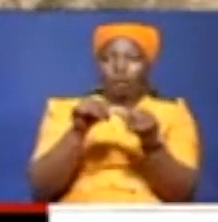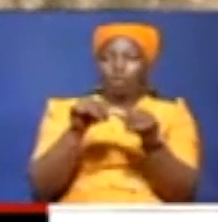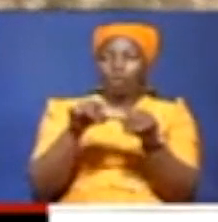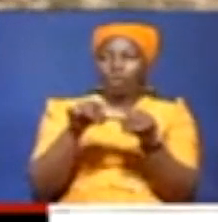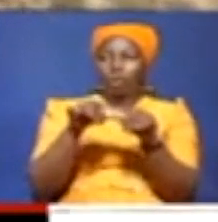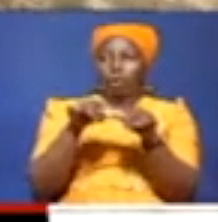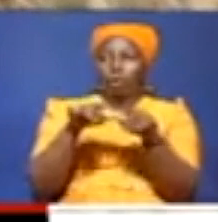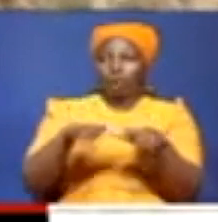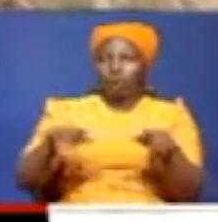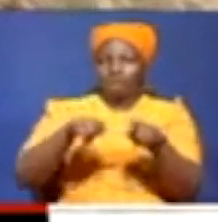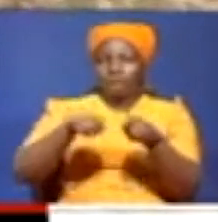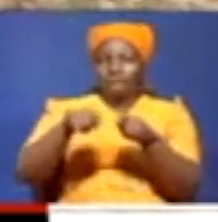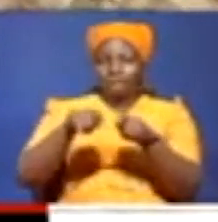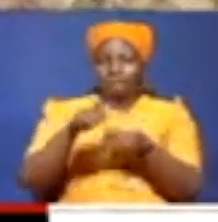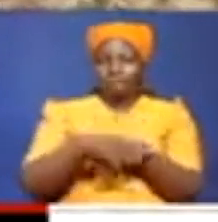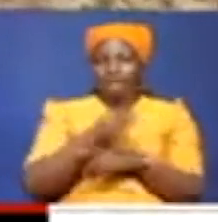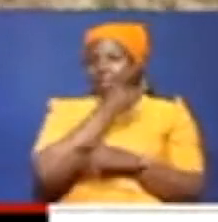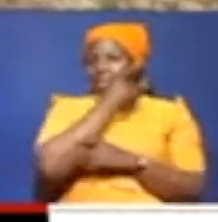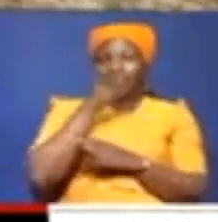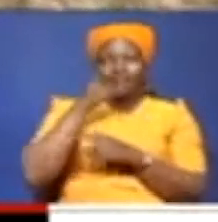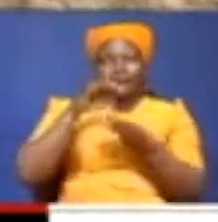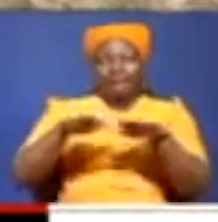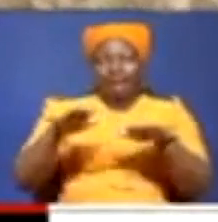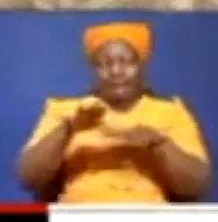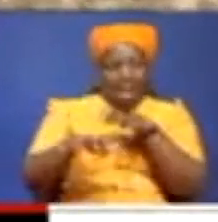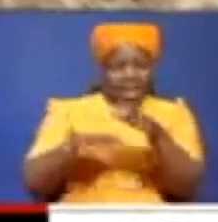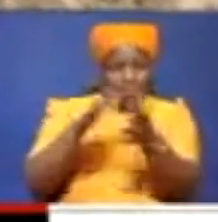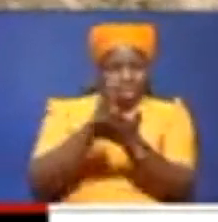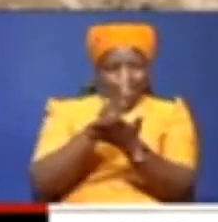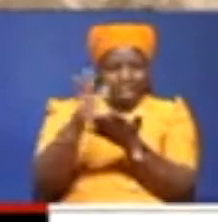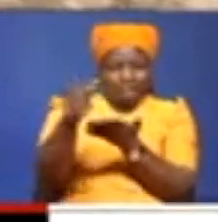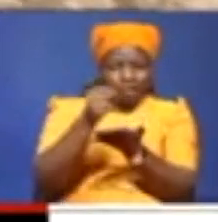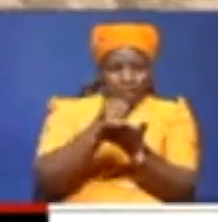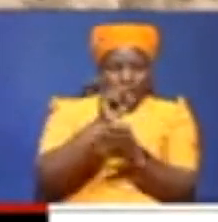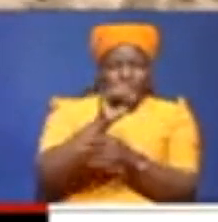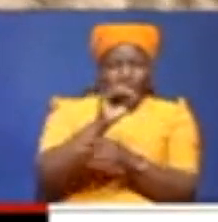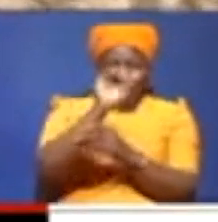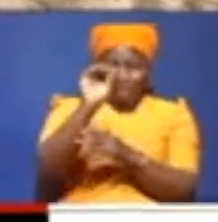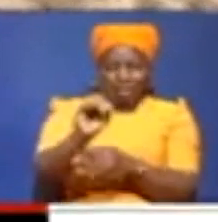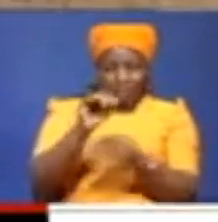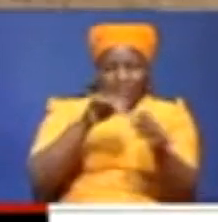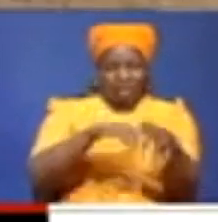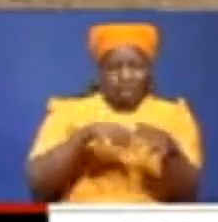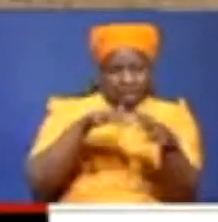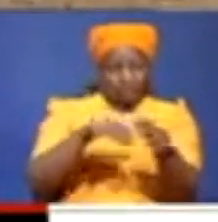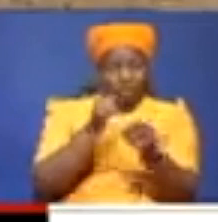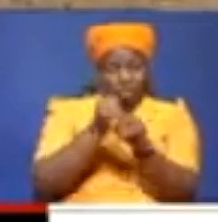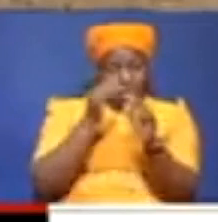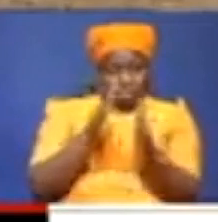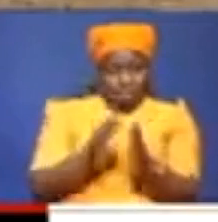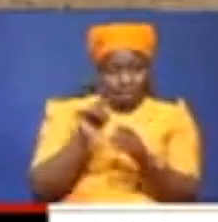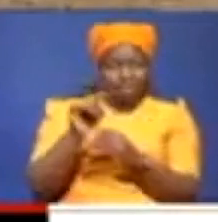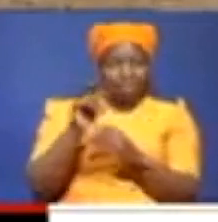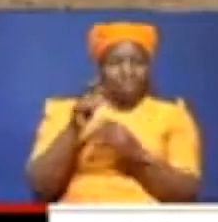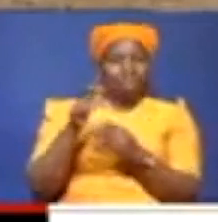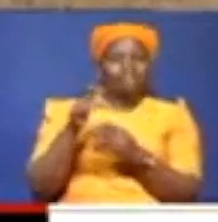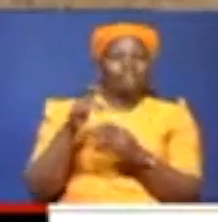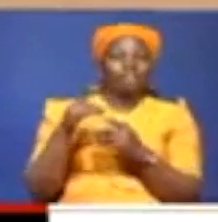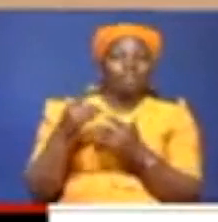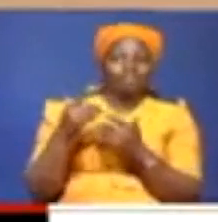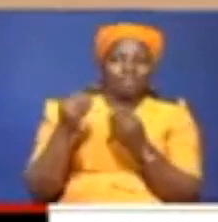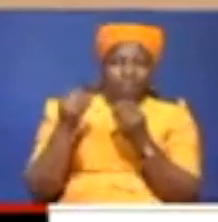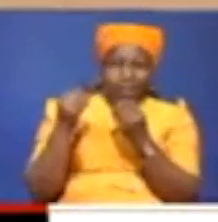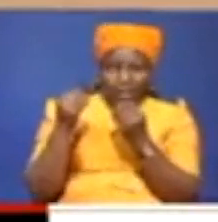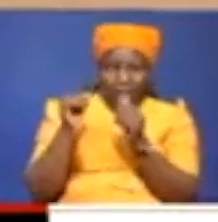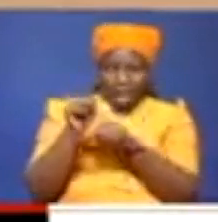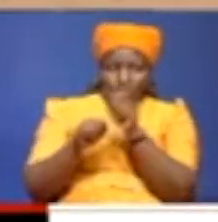Arid and semi-arid lands, the livestock sector employs 50% of the agricultural workforce and is the main source of livelihoods for approximately 10